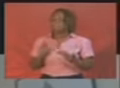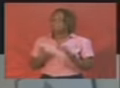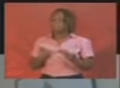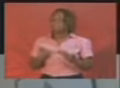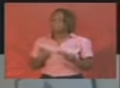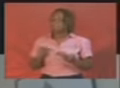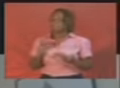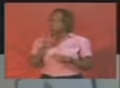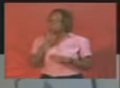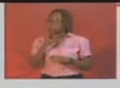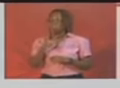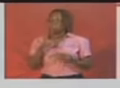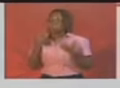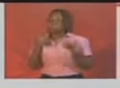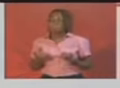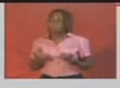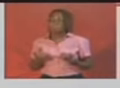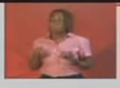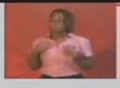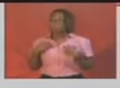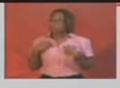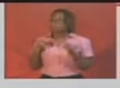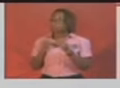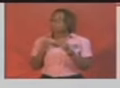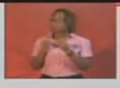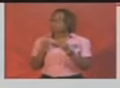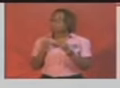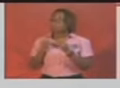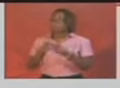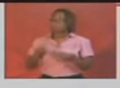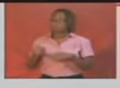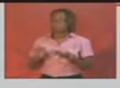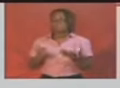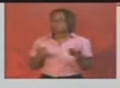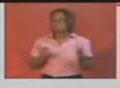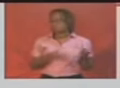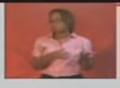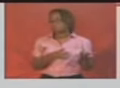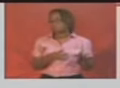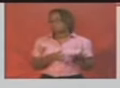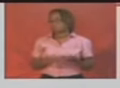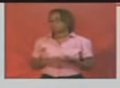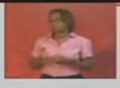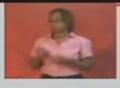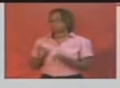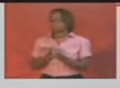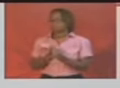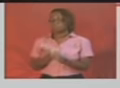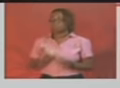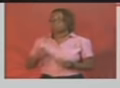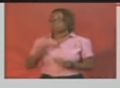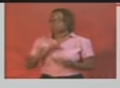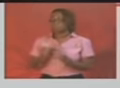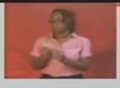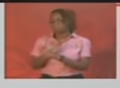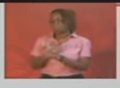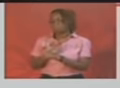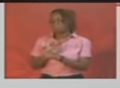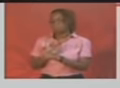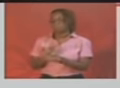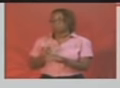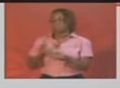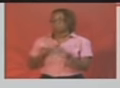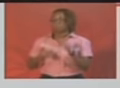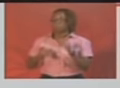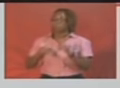or anything like that? So they, yeah, I mean, I'm just trying to understand what you interpreted by excess mortality. So we have